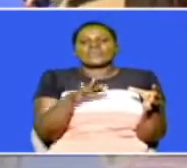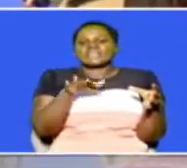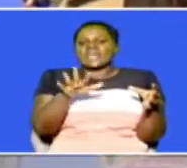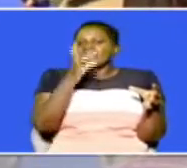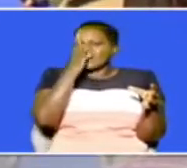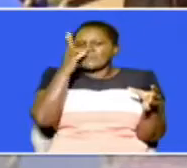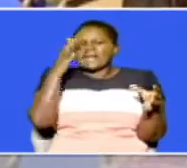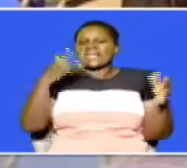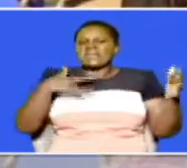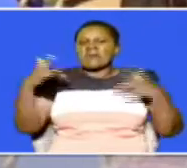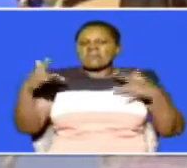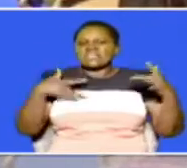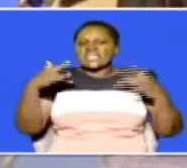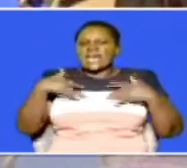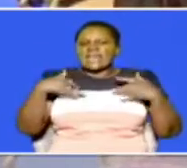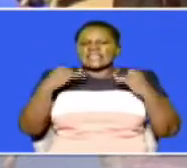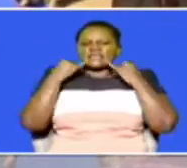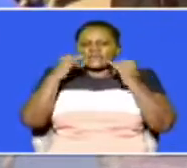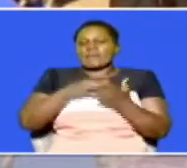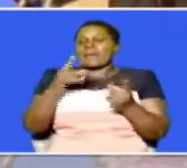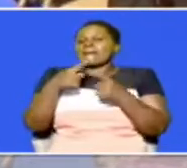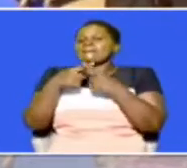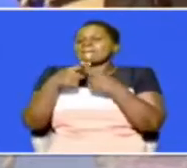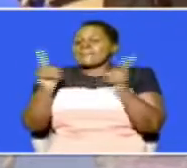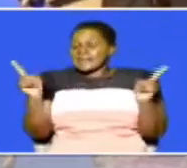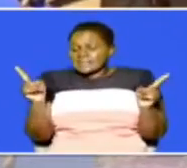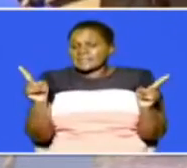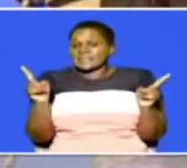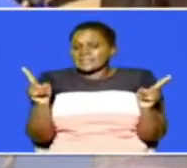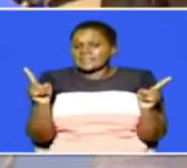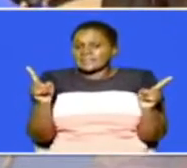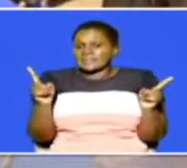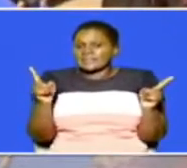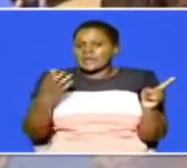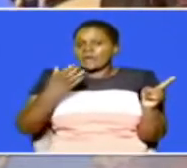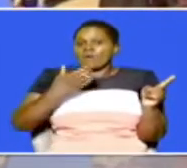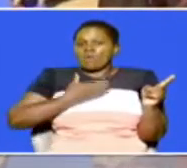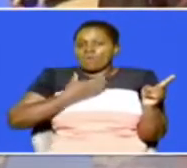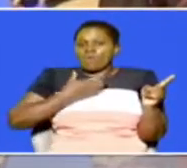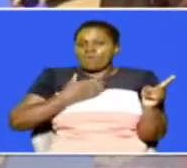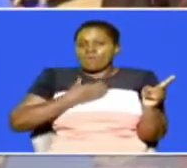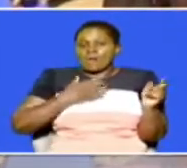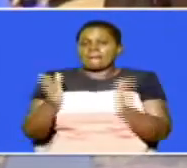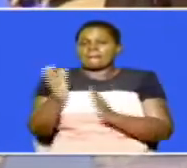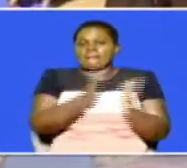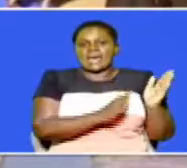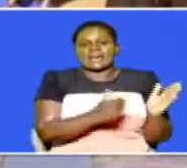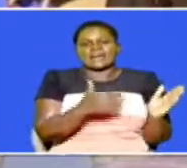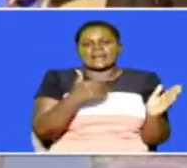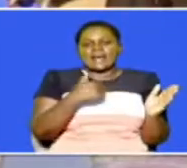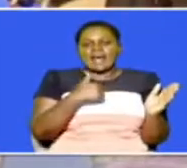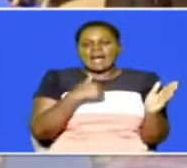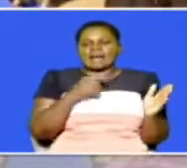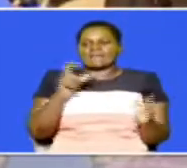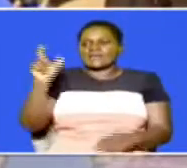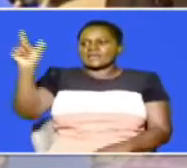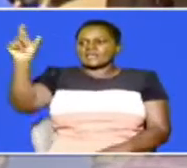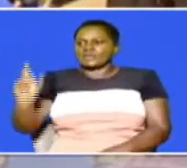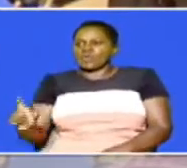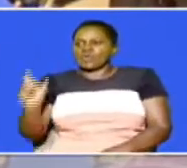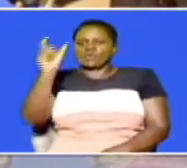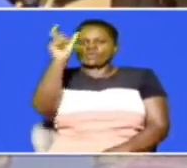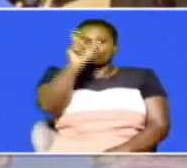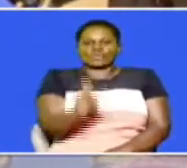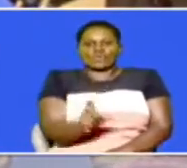with those details. However, for our own planning, we have zoned the area. We